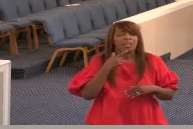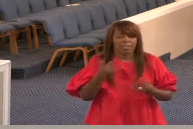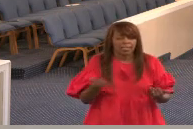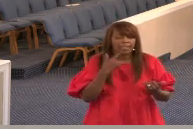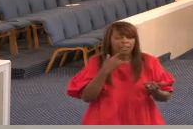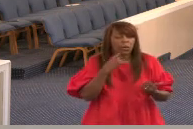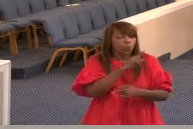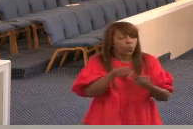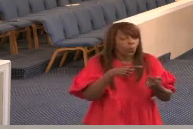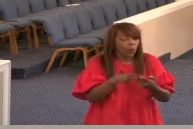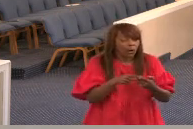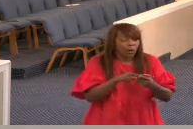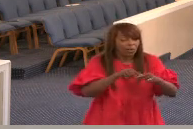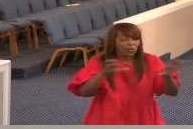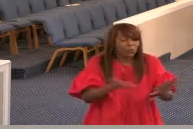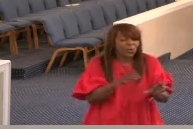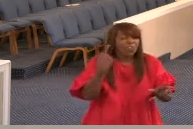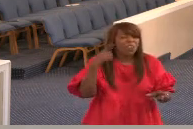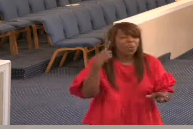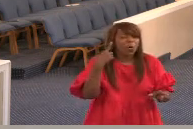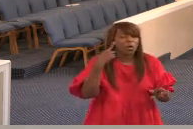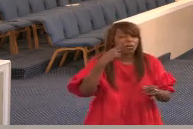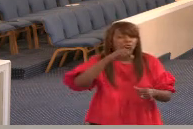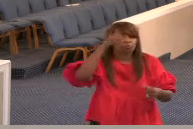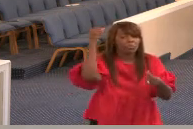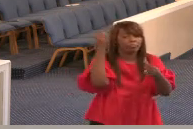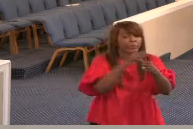as you do it in remembrance of me.